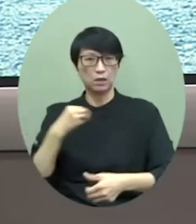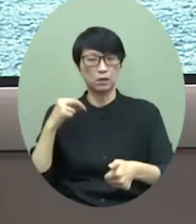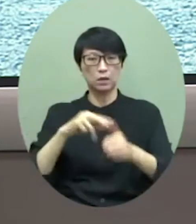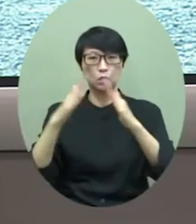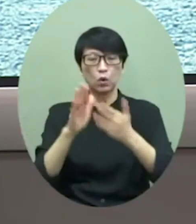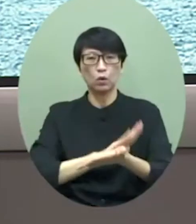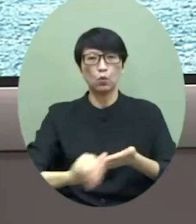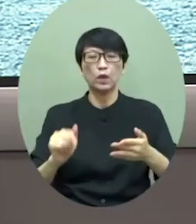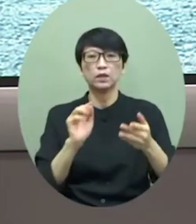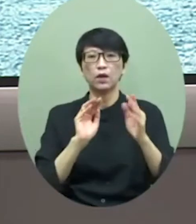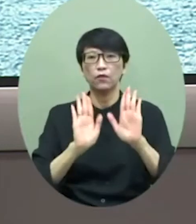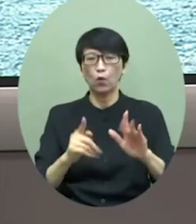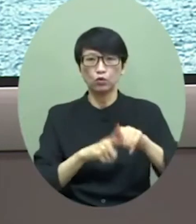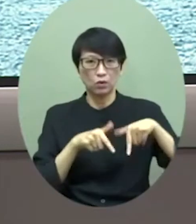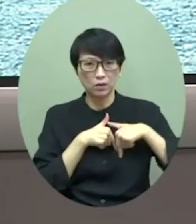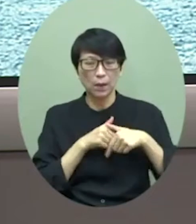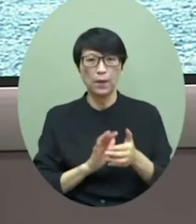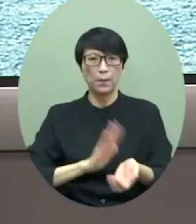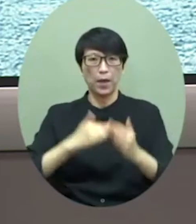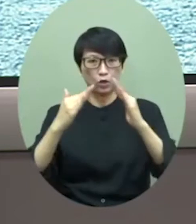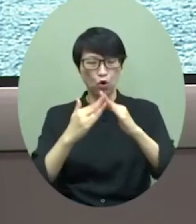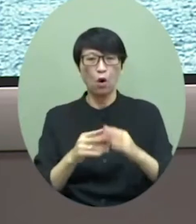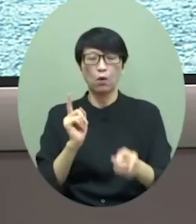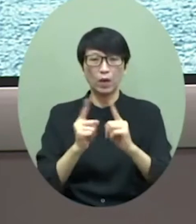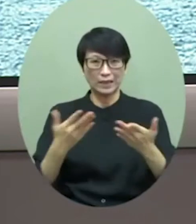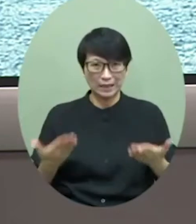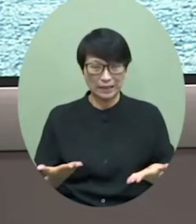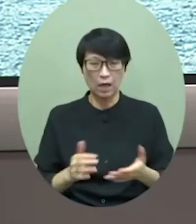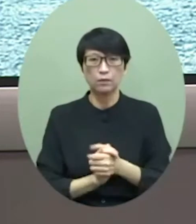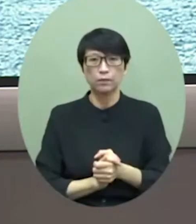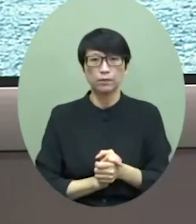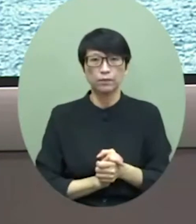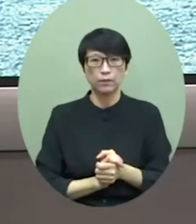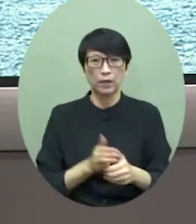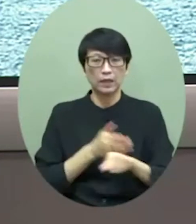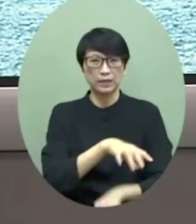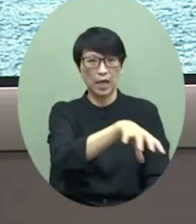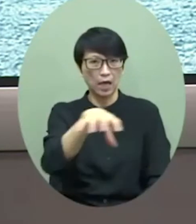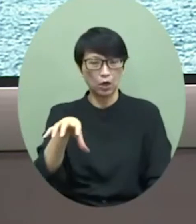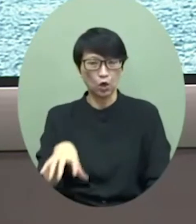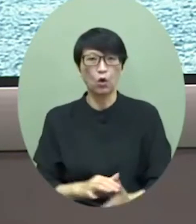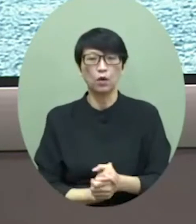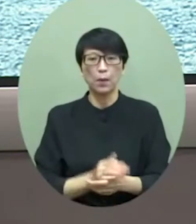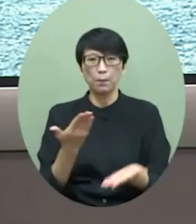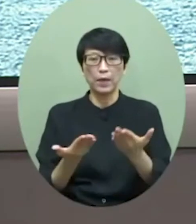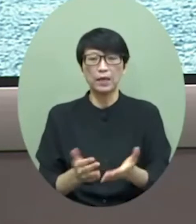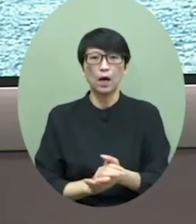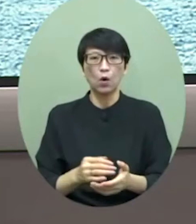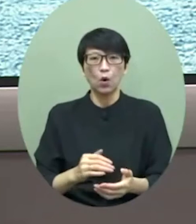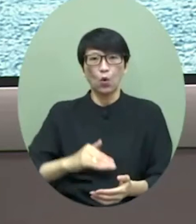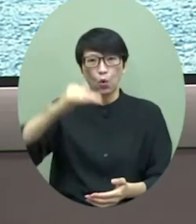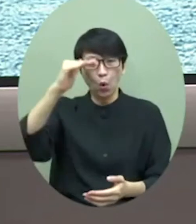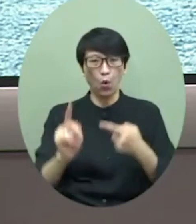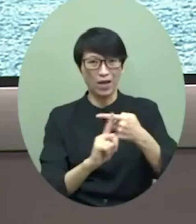is, of course, to step up testing. Now, at the CHP, the hospital authority, at various clinics, and